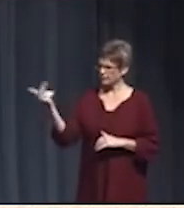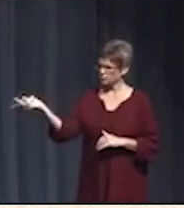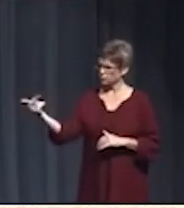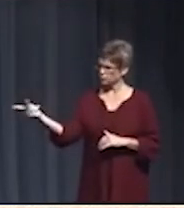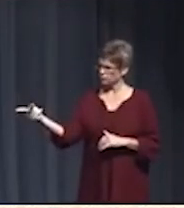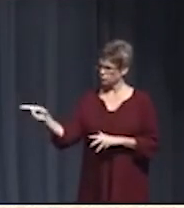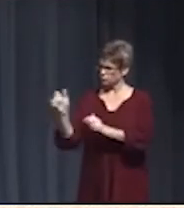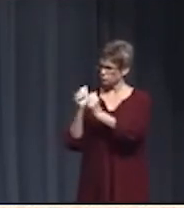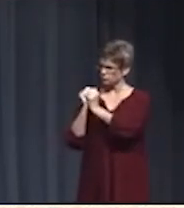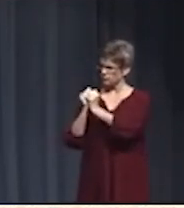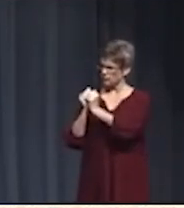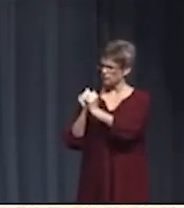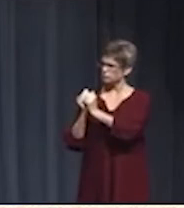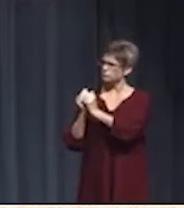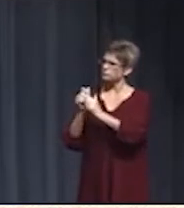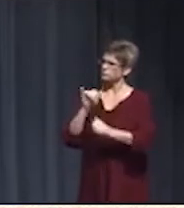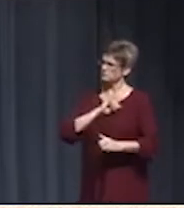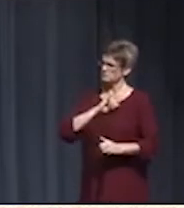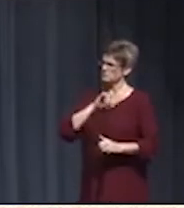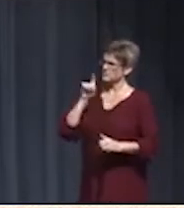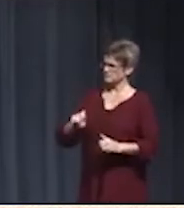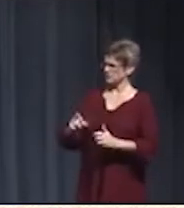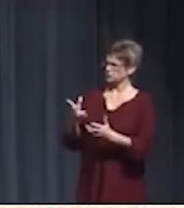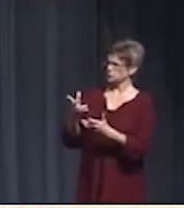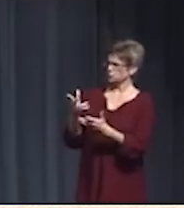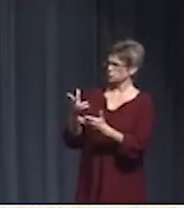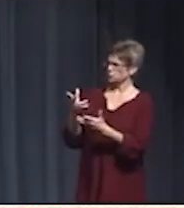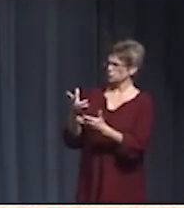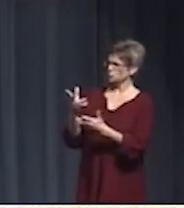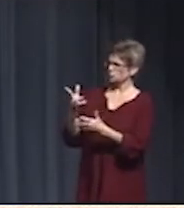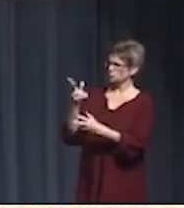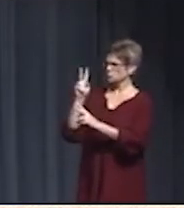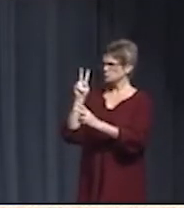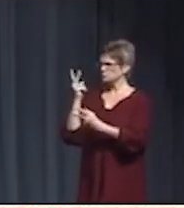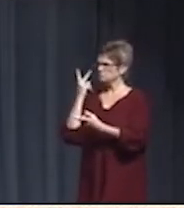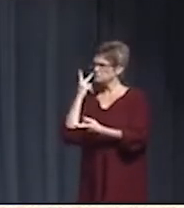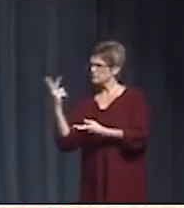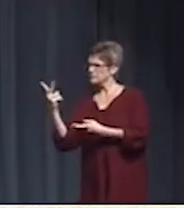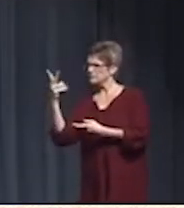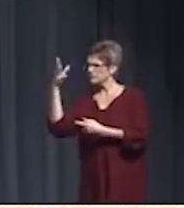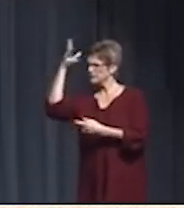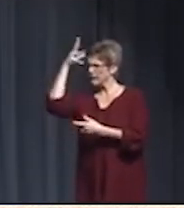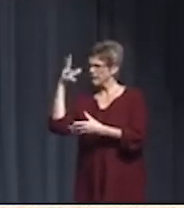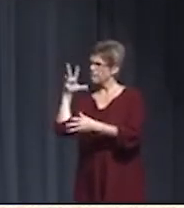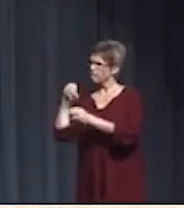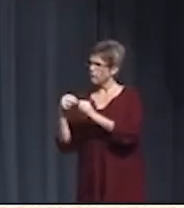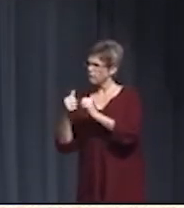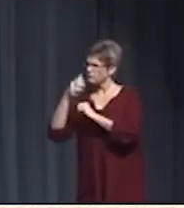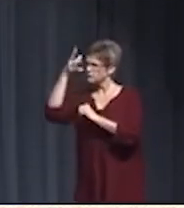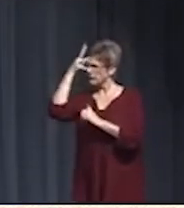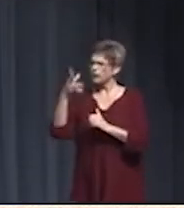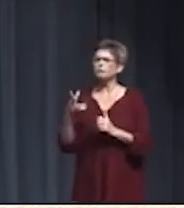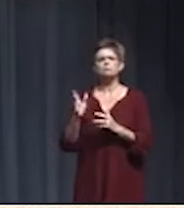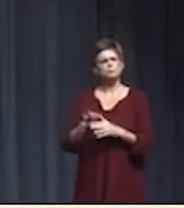that experience. He needs to see Dad. He needs to be involved with Dad. It was important.